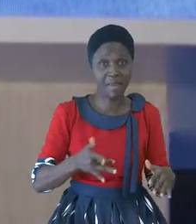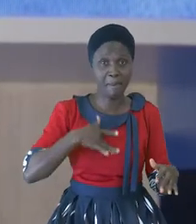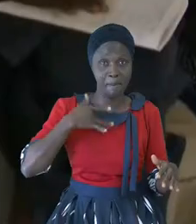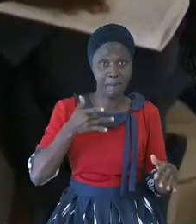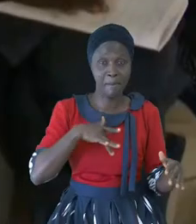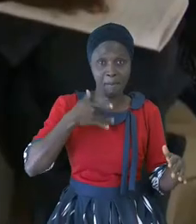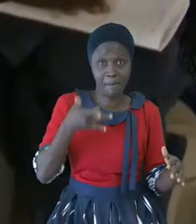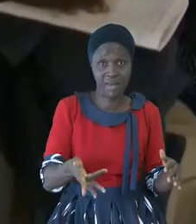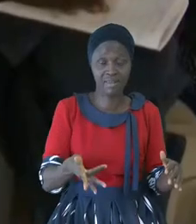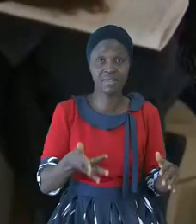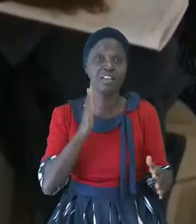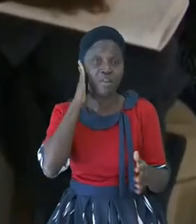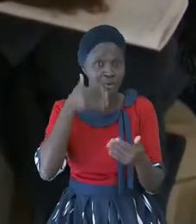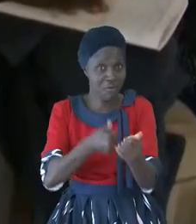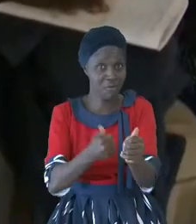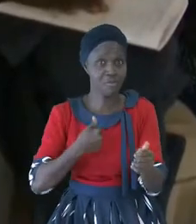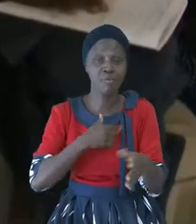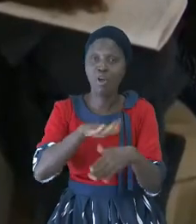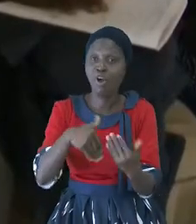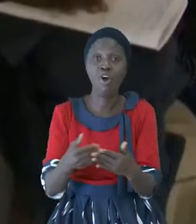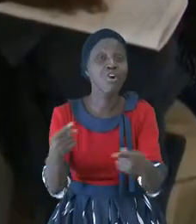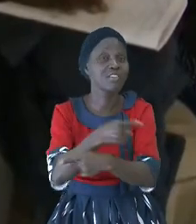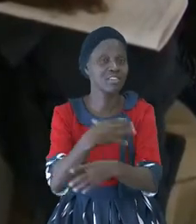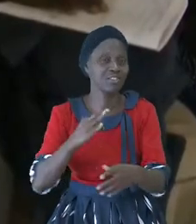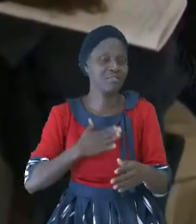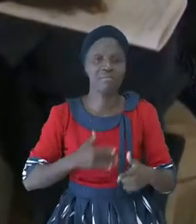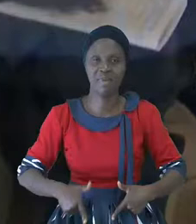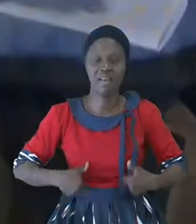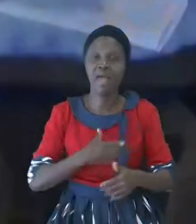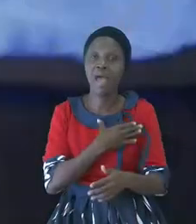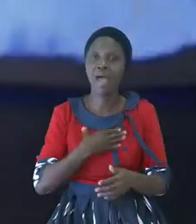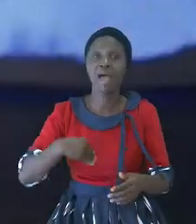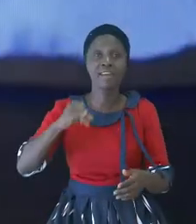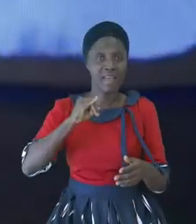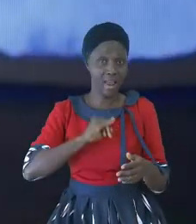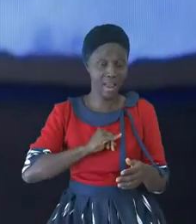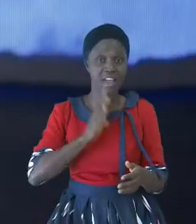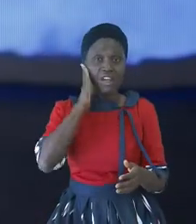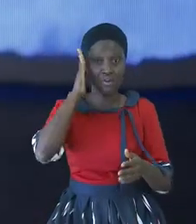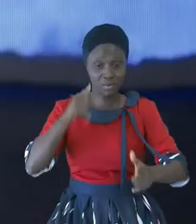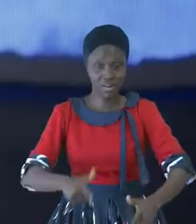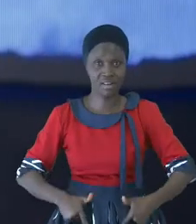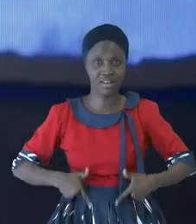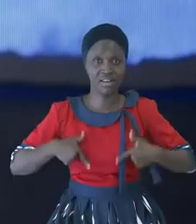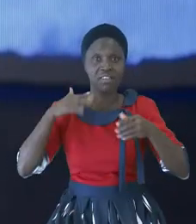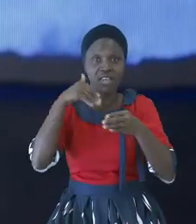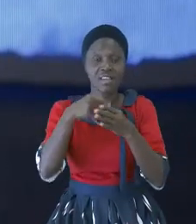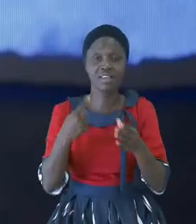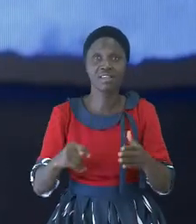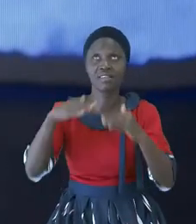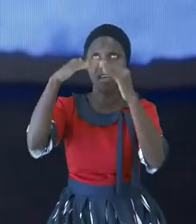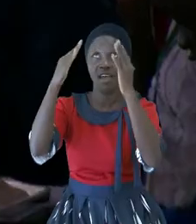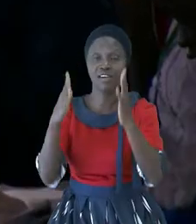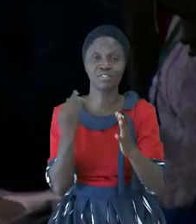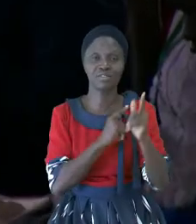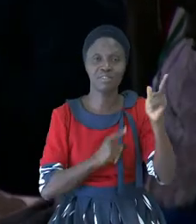days, all the days of my life, and I will dwell in the house of the